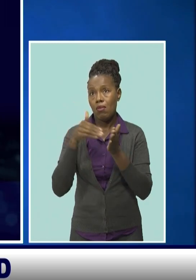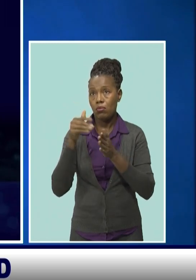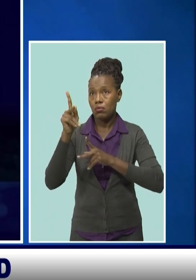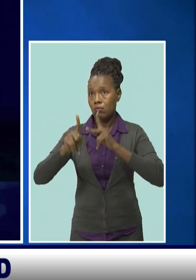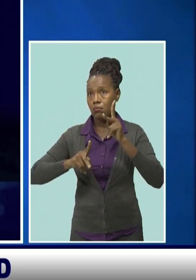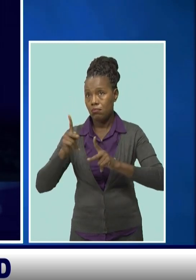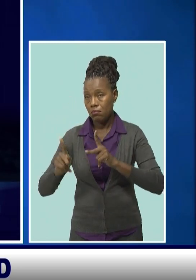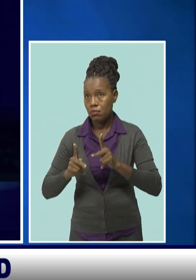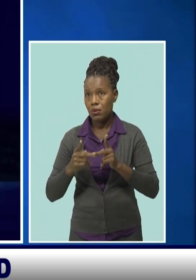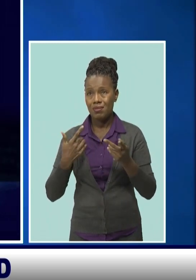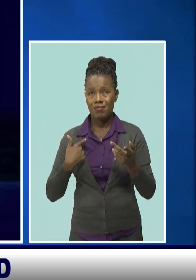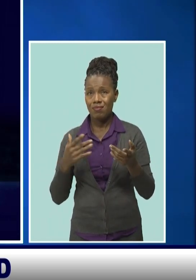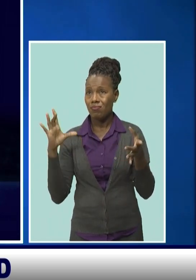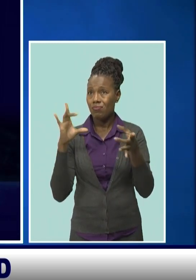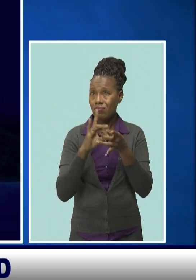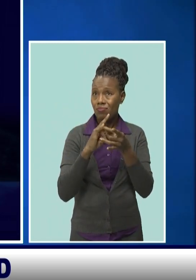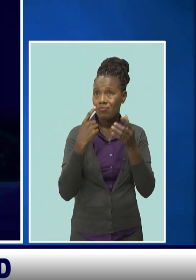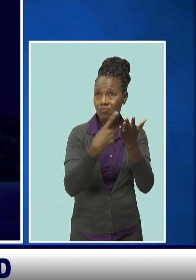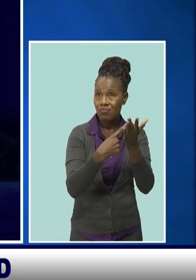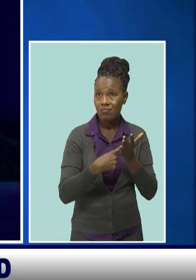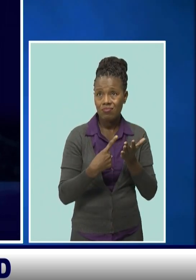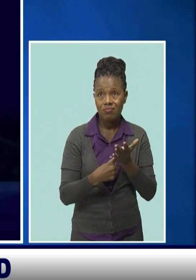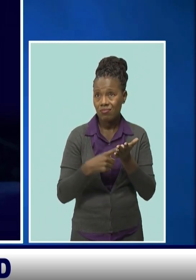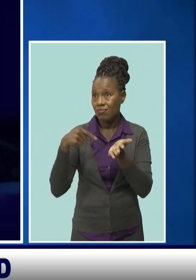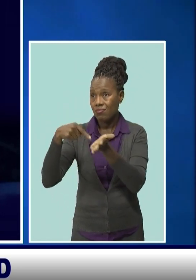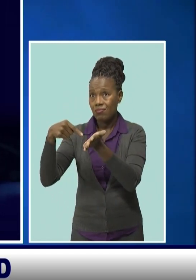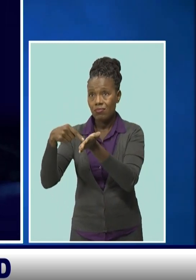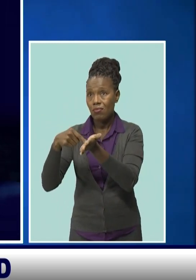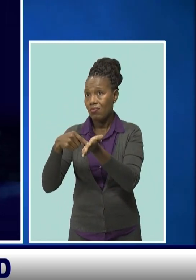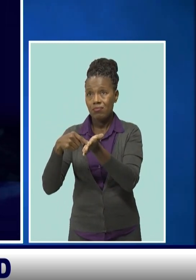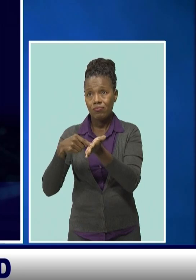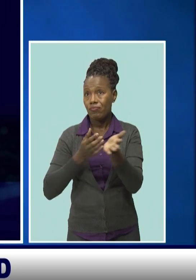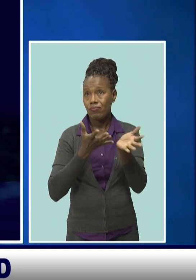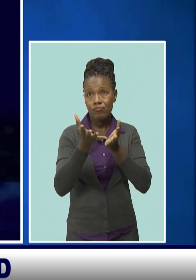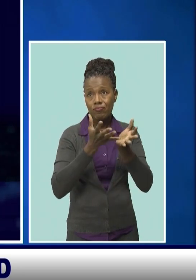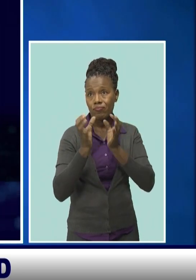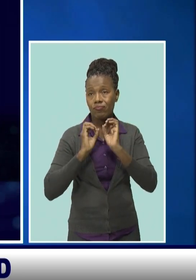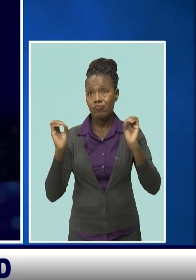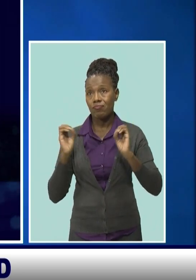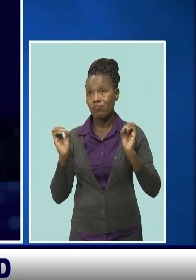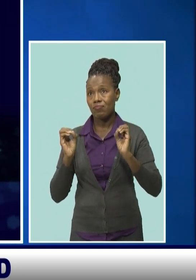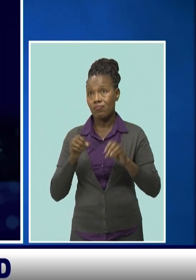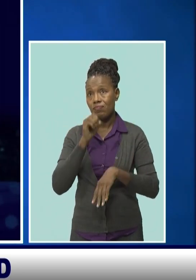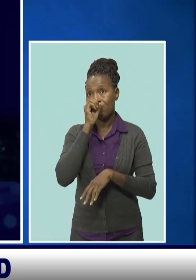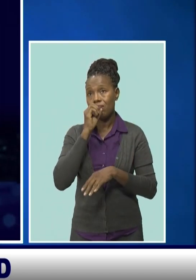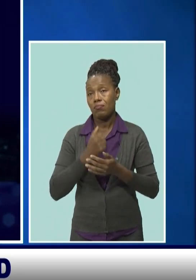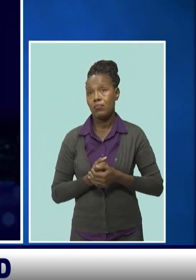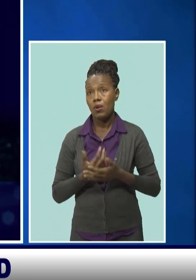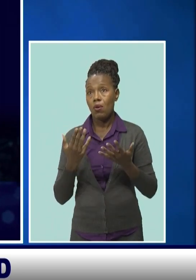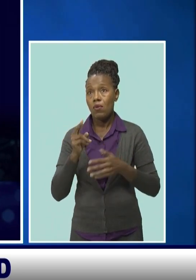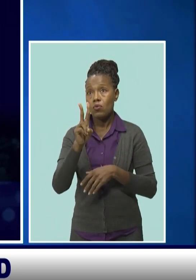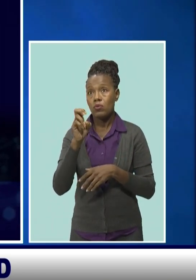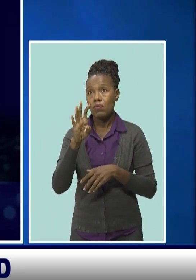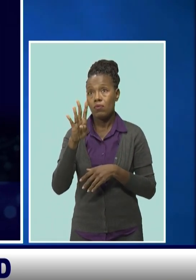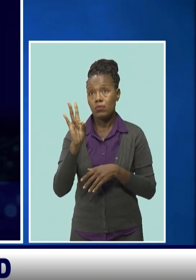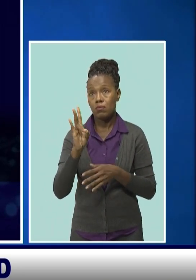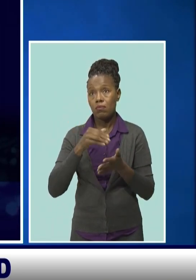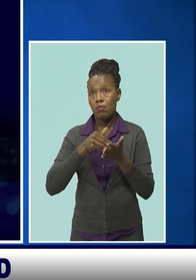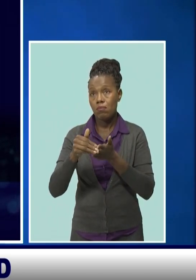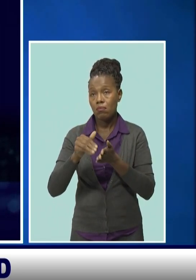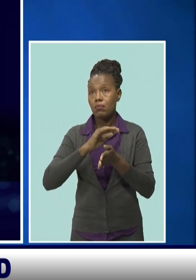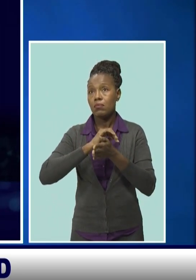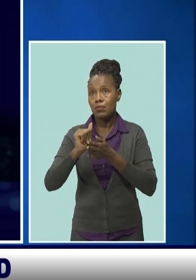engaged with the authority on their arrears. Through this initiative, the authority is seeking to recover approximately $247 million in outstanding